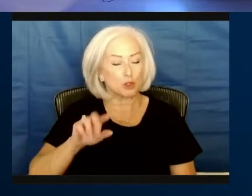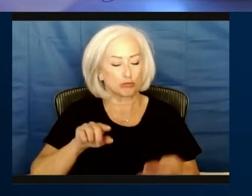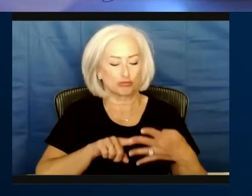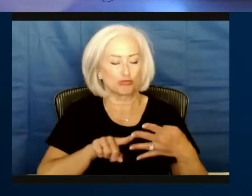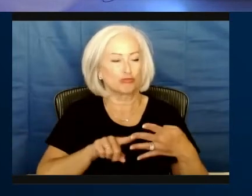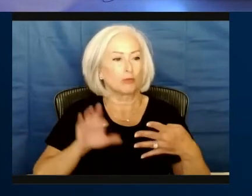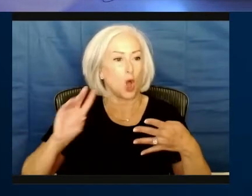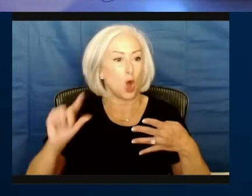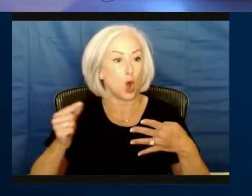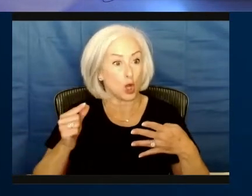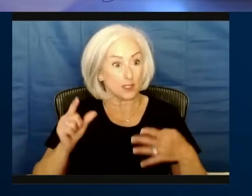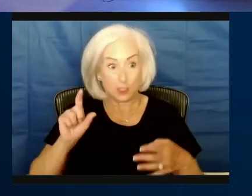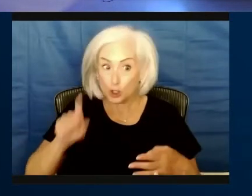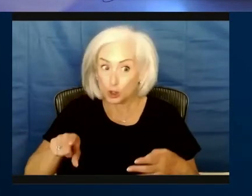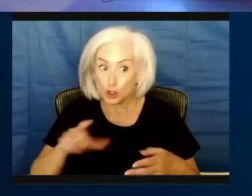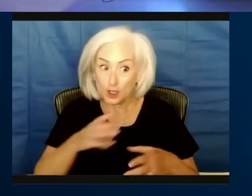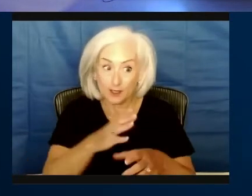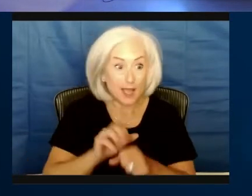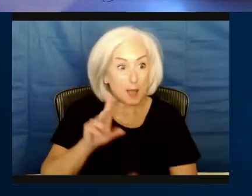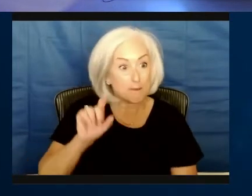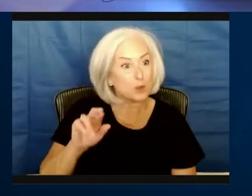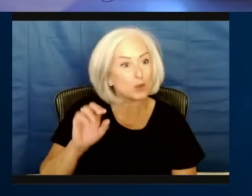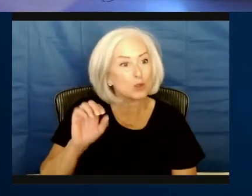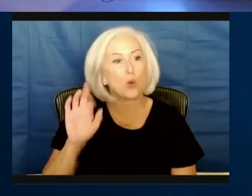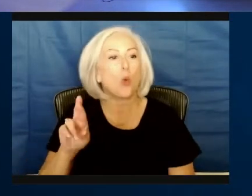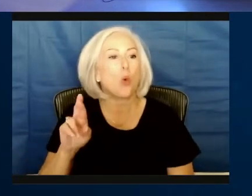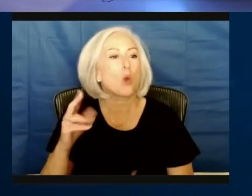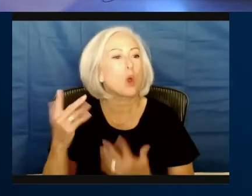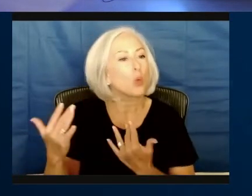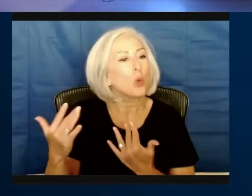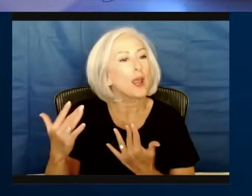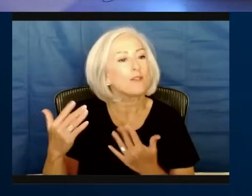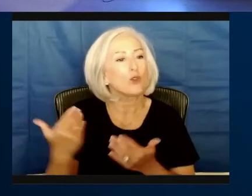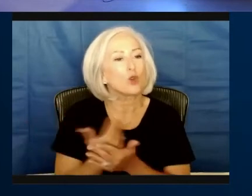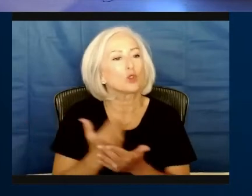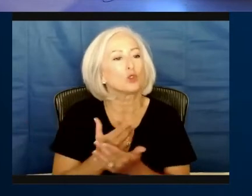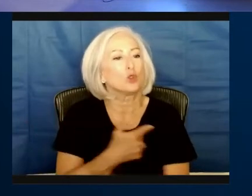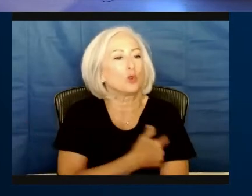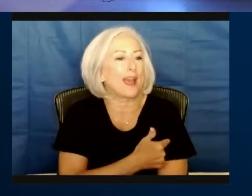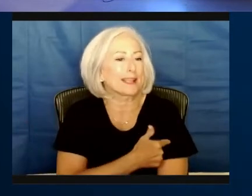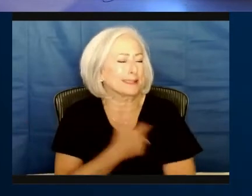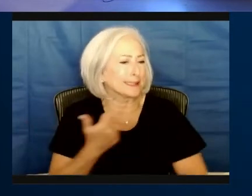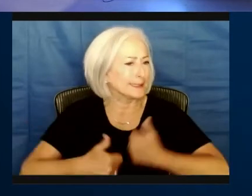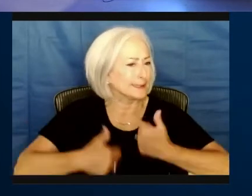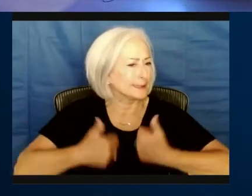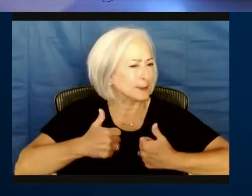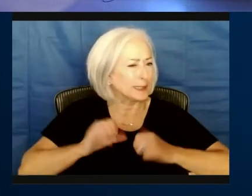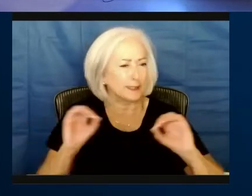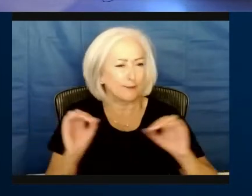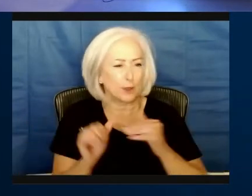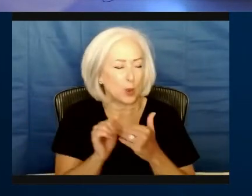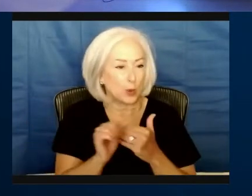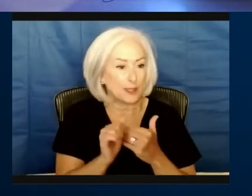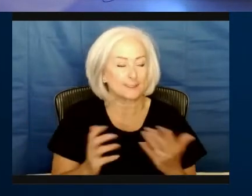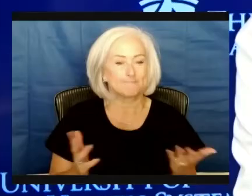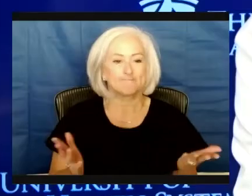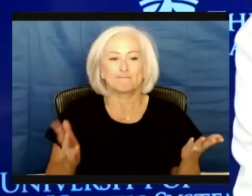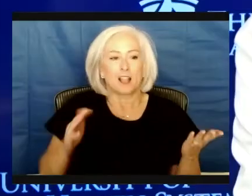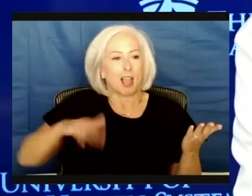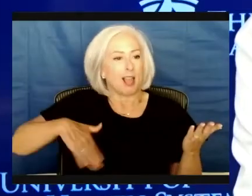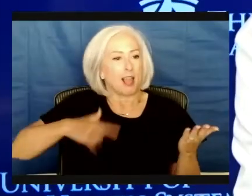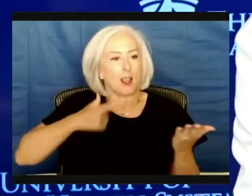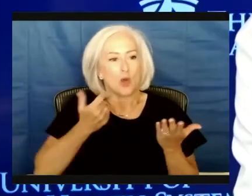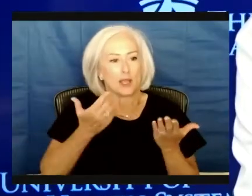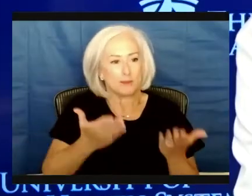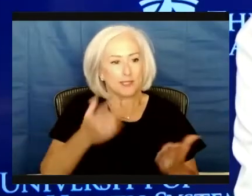just wait for the vaccine, since she's not, the new vaccine, since she's not at risk? I'm not sure there's actually a recommendation yet for a 5th booster, unless